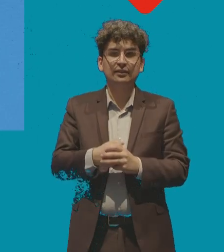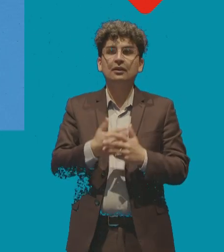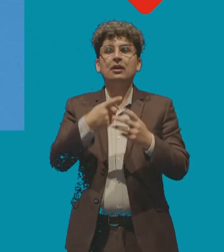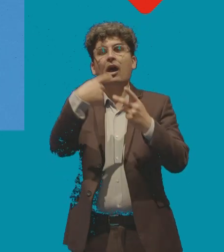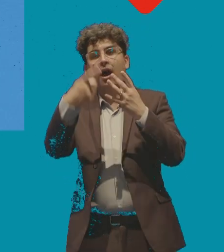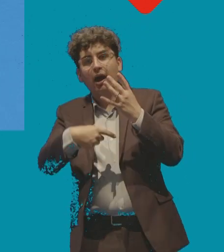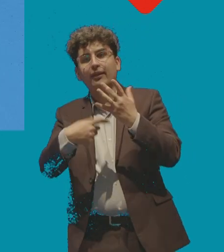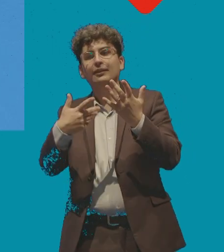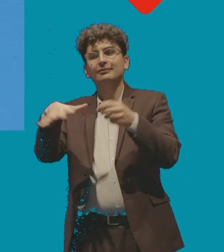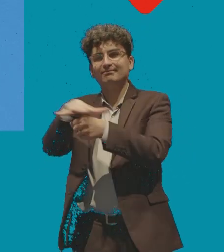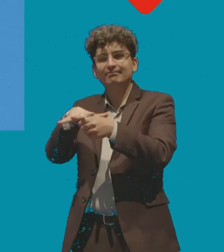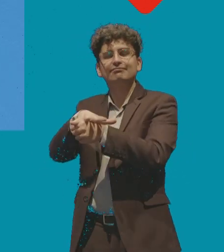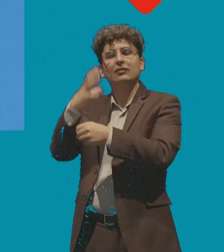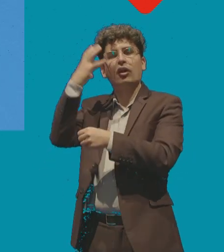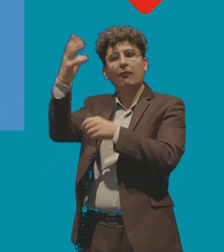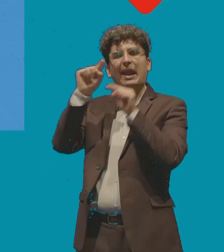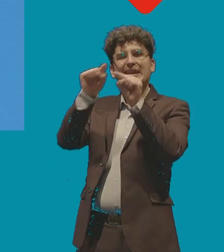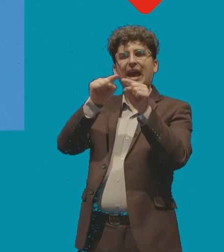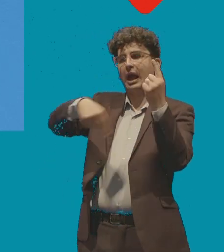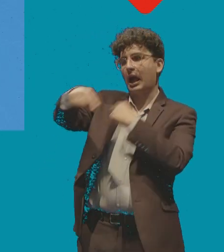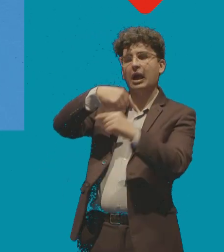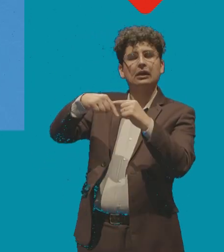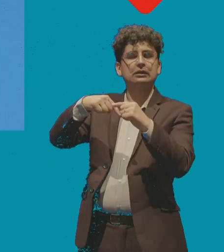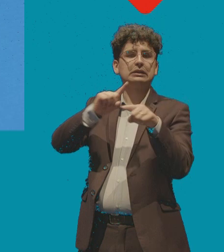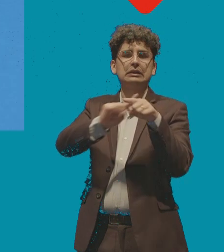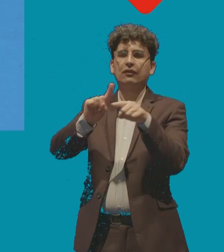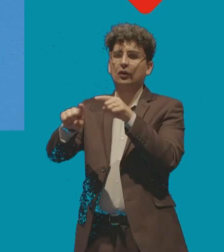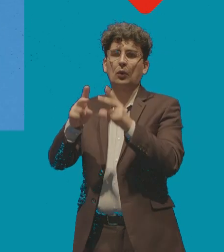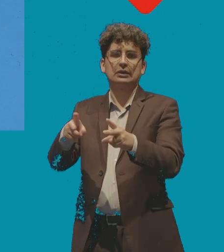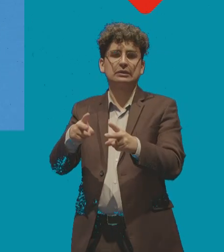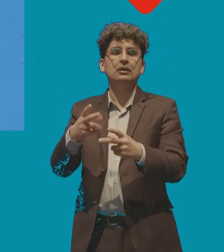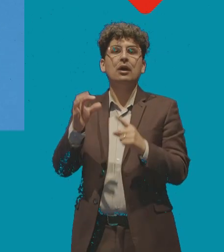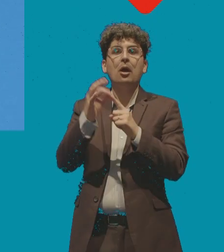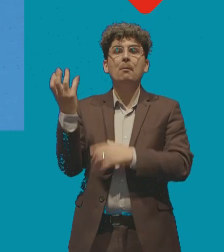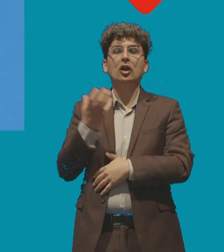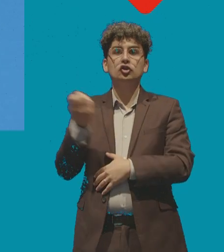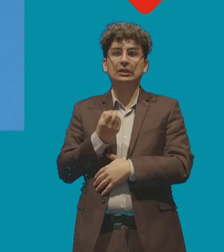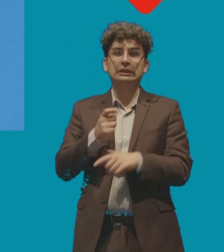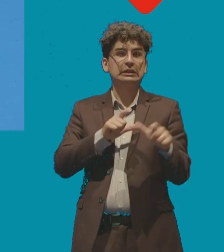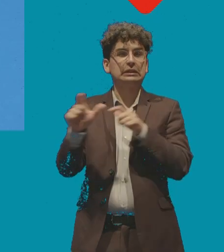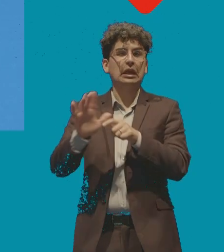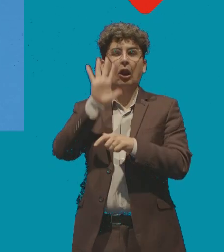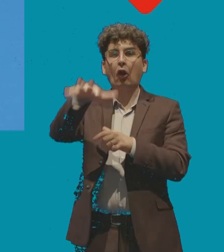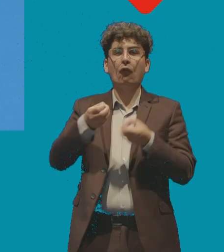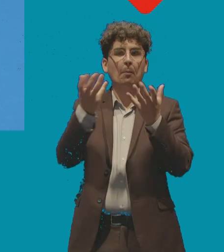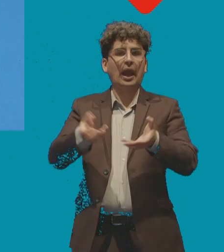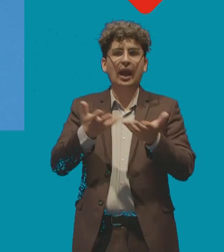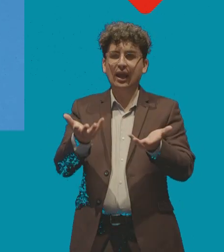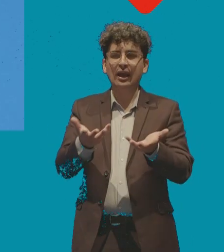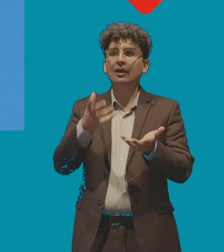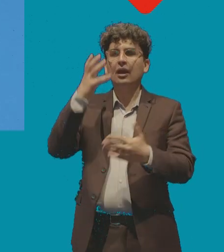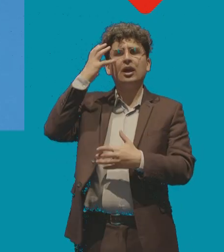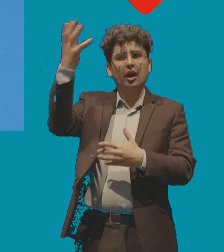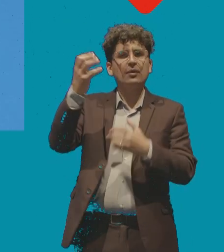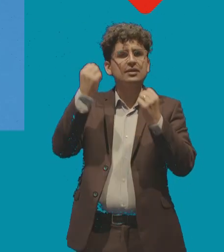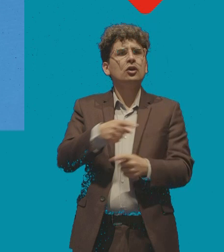government continues to attack our members on other fronts. On pensions, members are still overpaying, and the government is disgracefully insisting